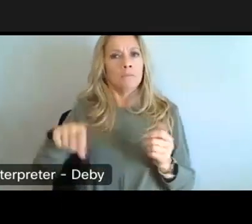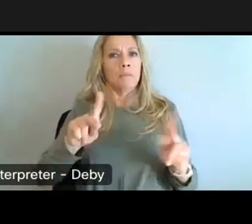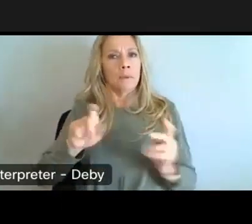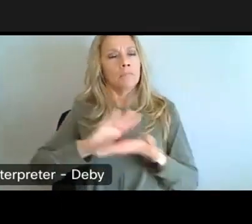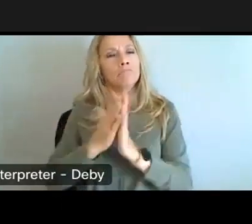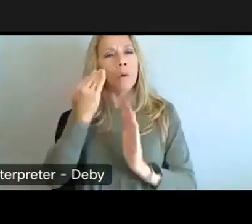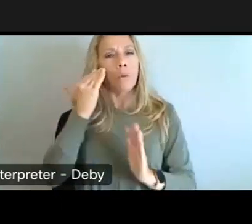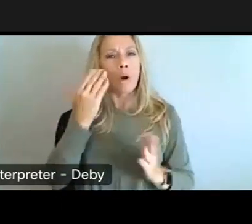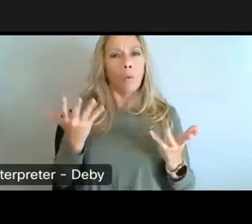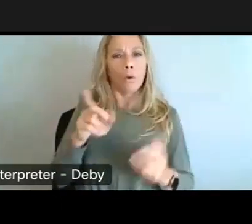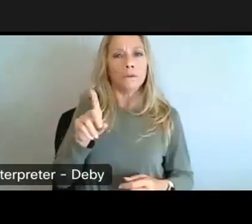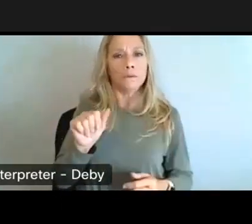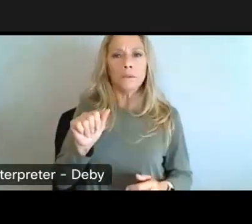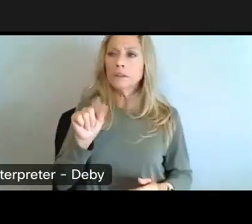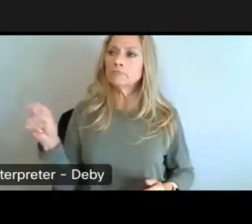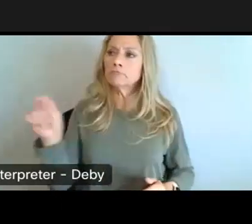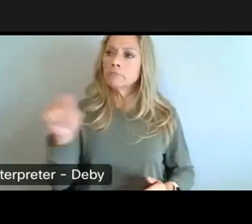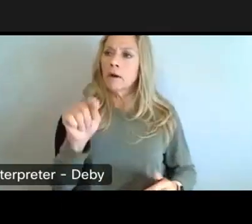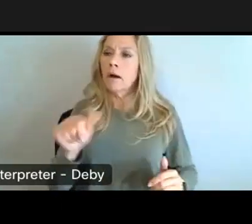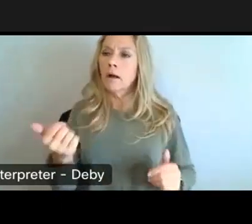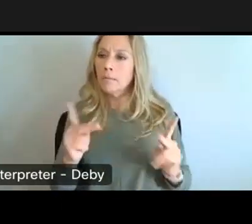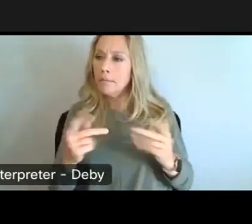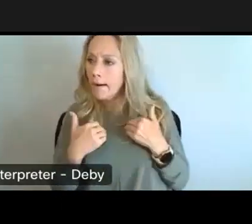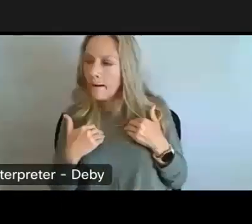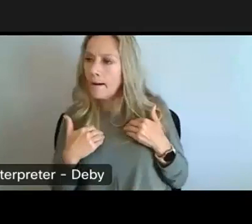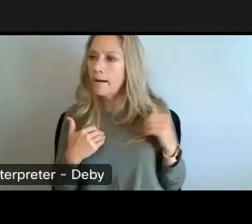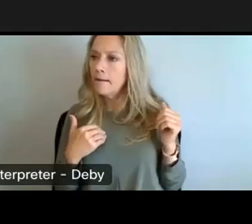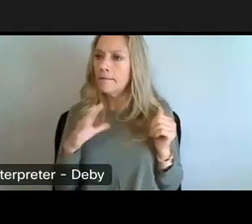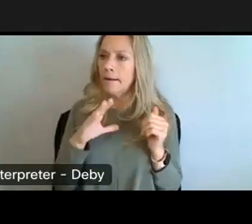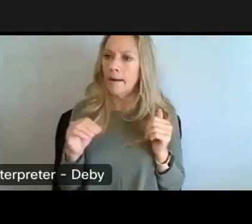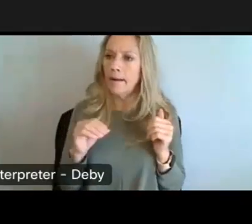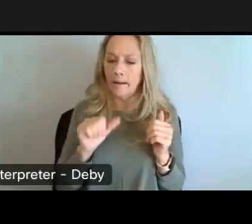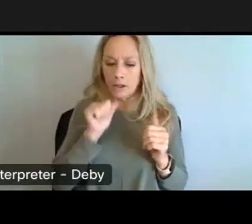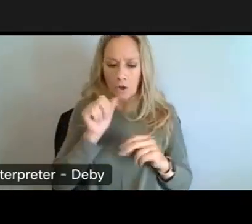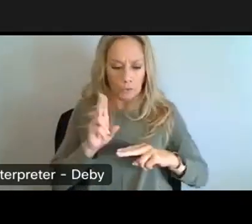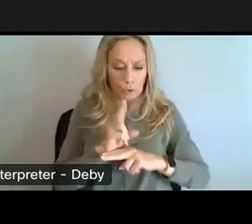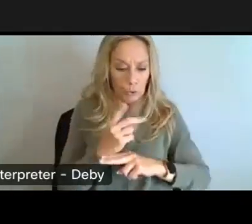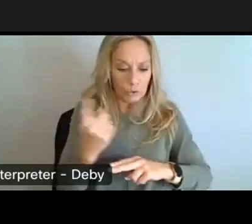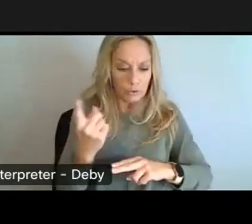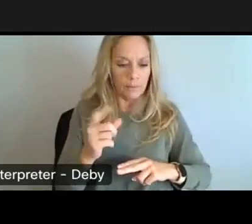that um, you're not taking advantage of something that somebody else could really use.